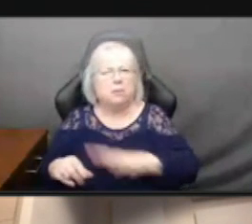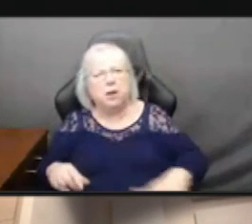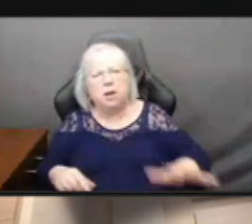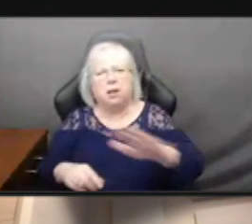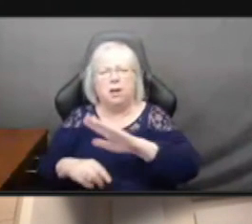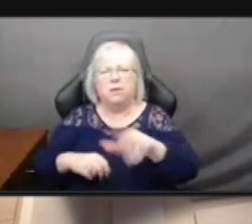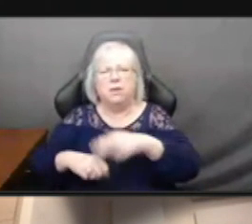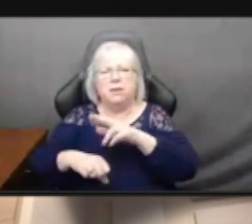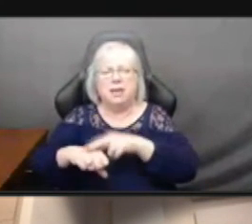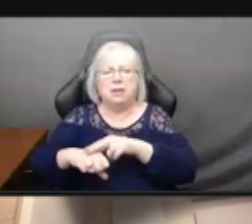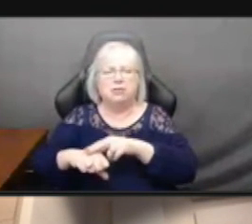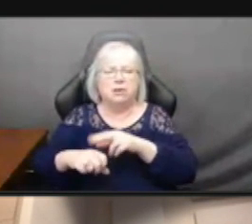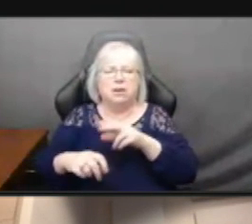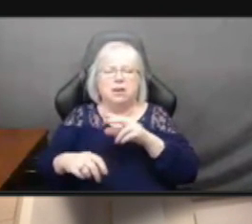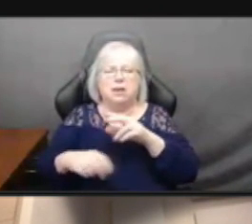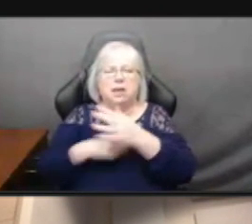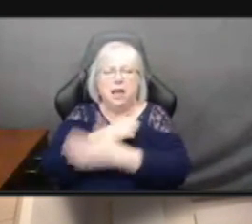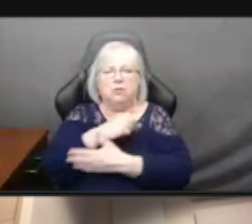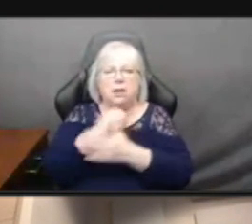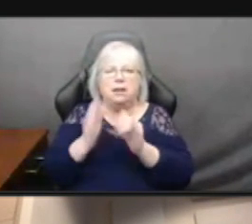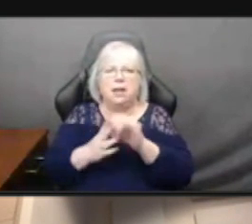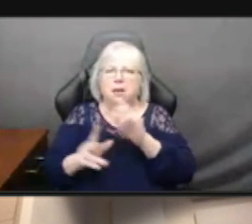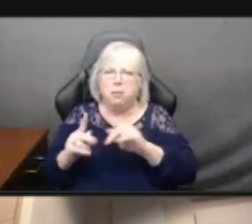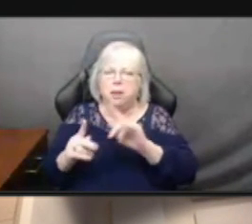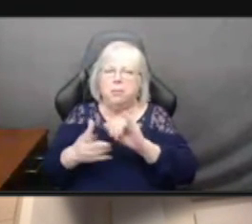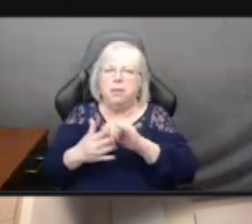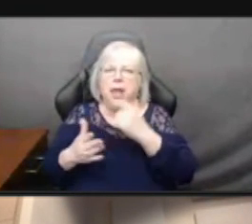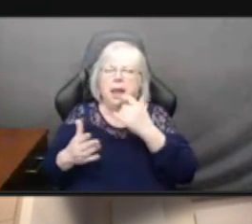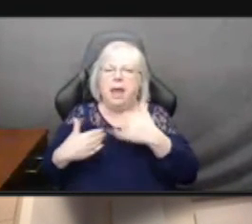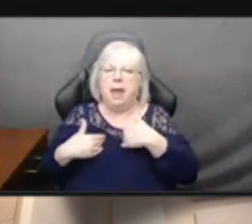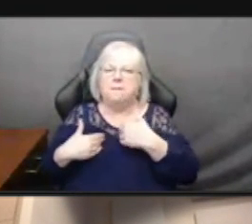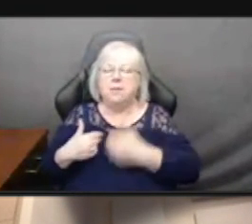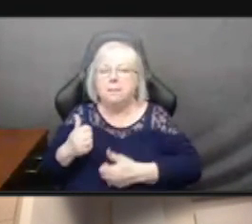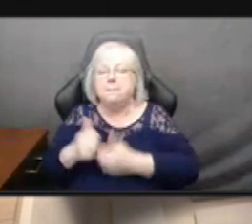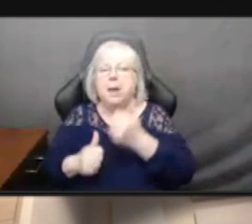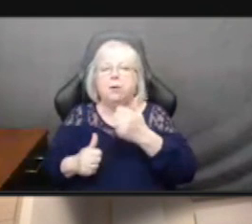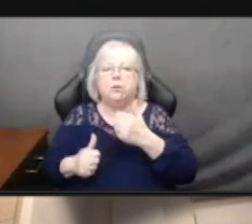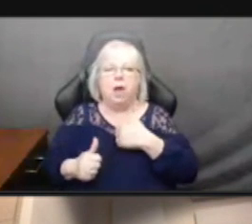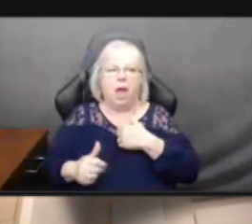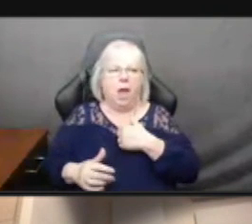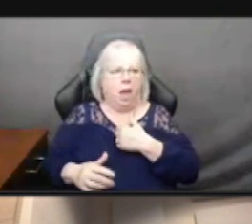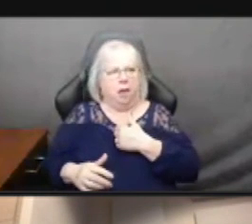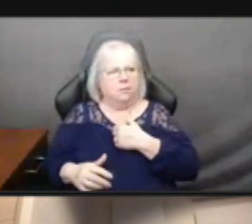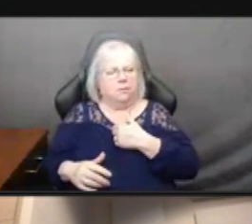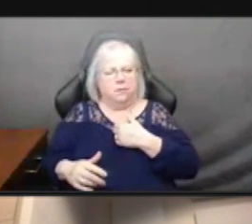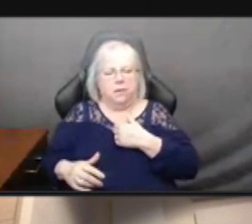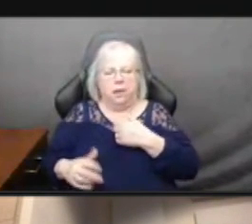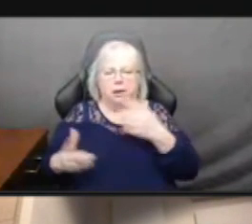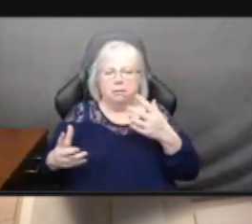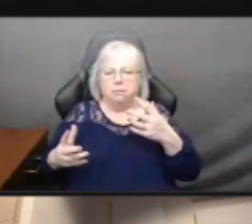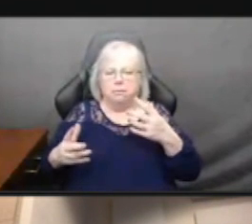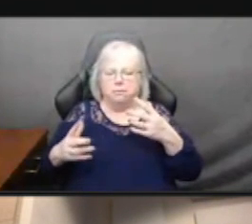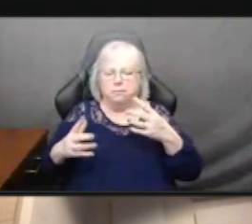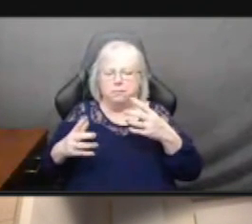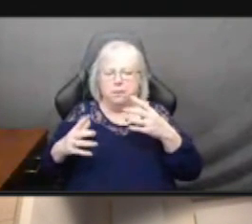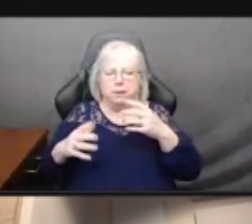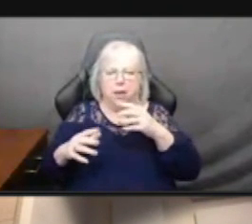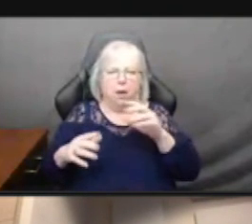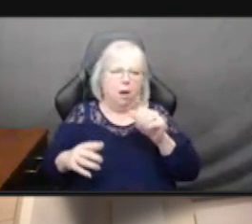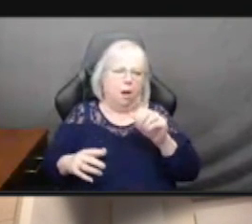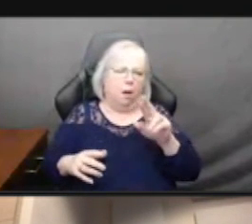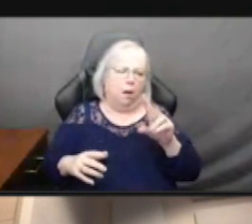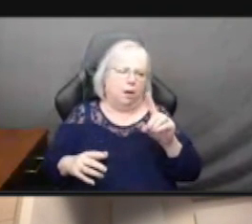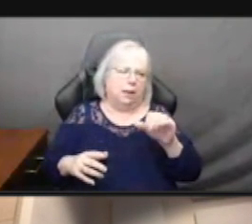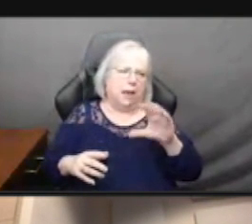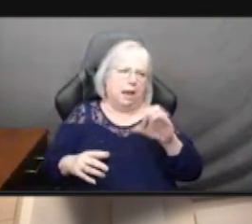nation is that the people that have the most have the audacity to continue to be greedy and take away from people that have the